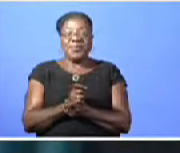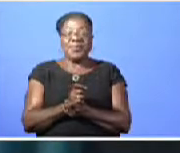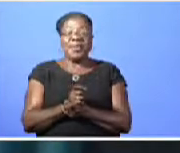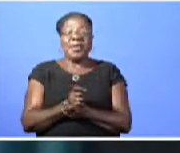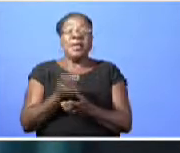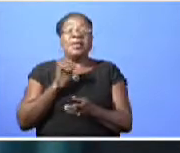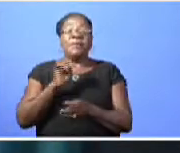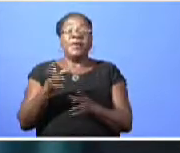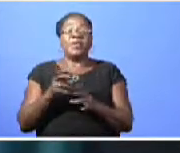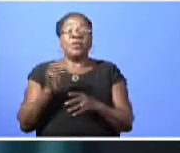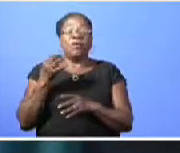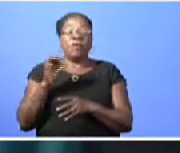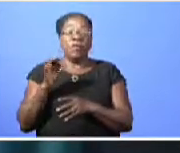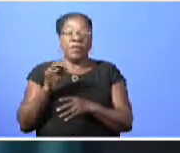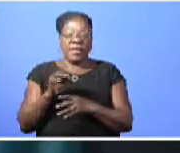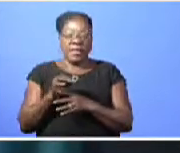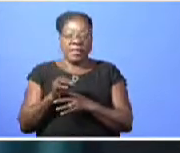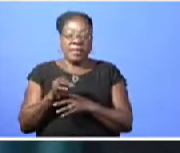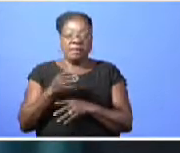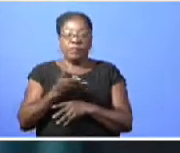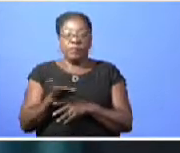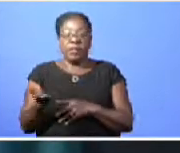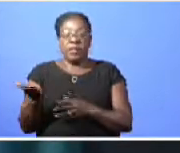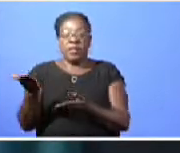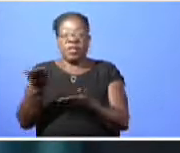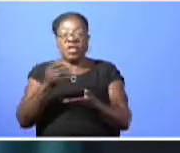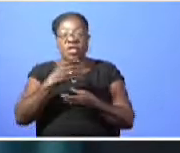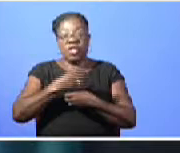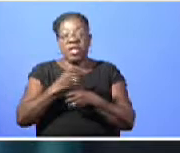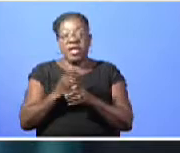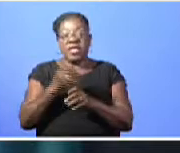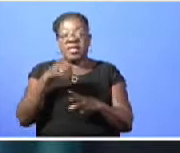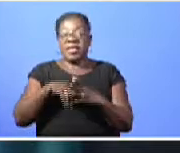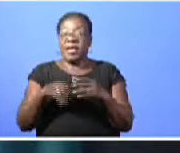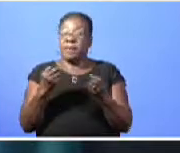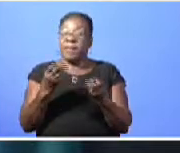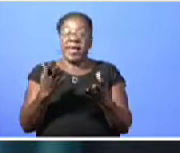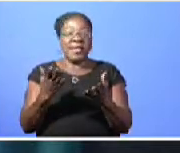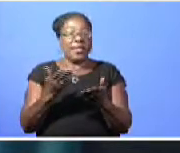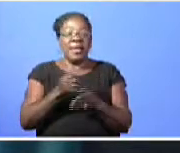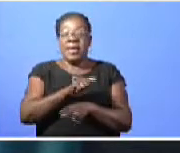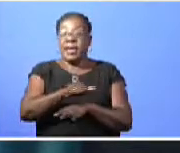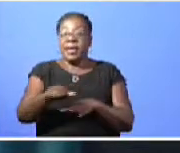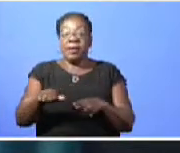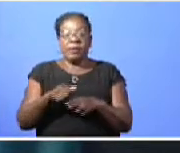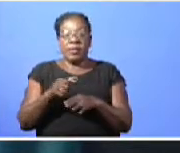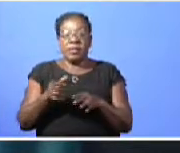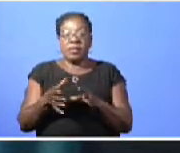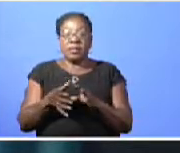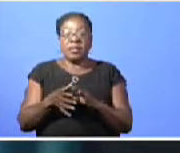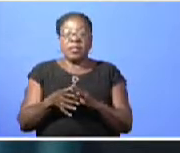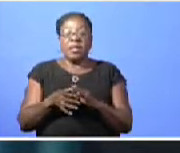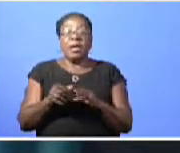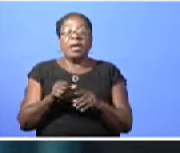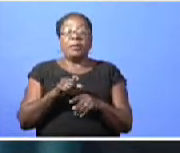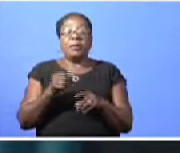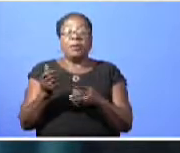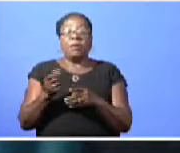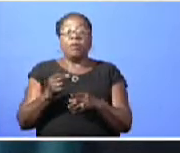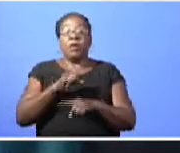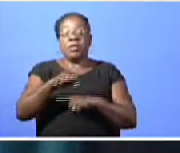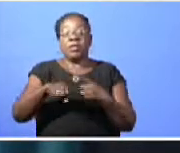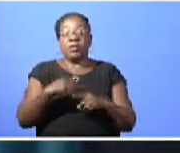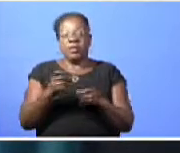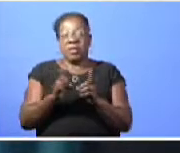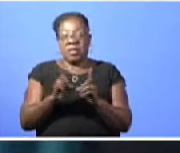The effects of COVID-19 have provoked change in many industries, and in this new era of constant sanitizing and social distancing,